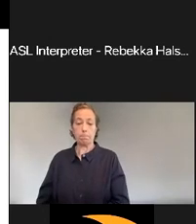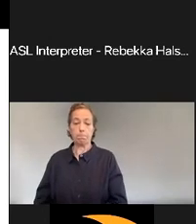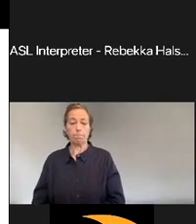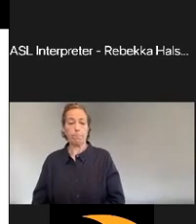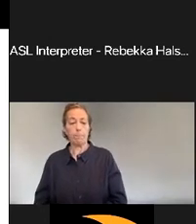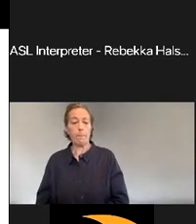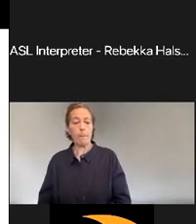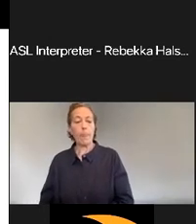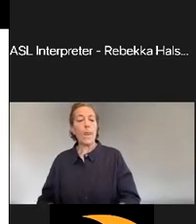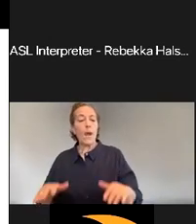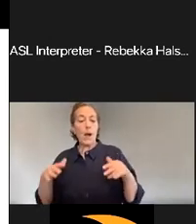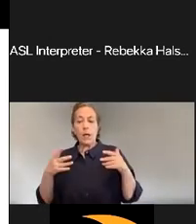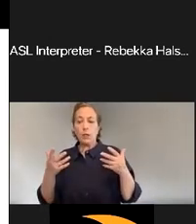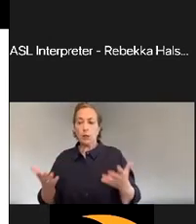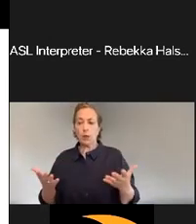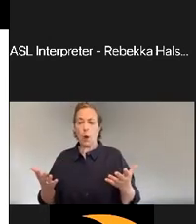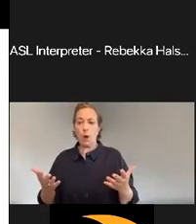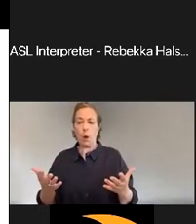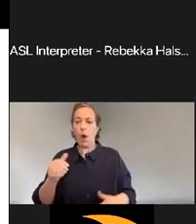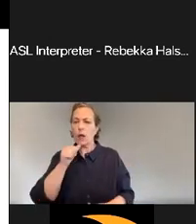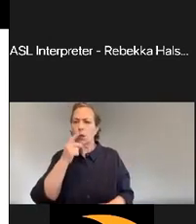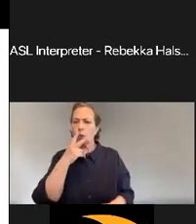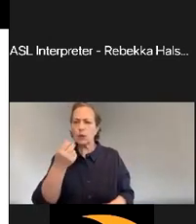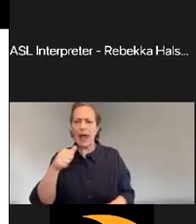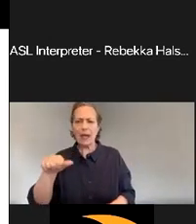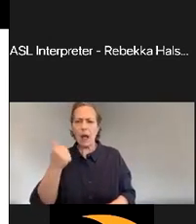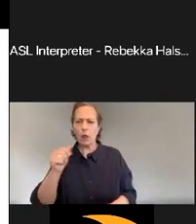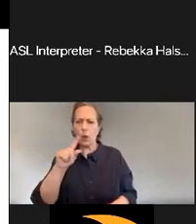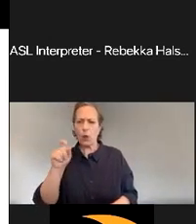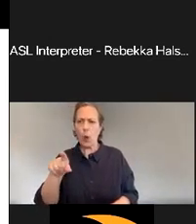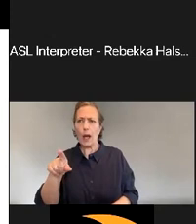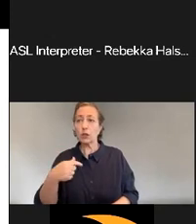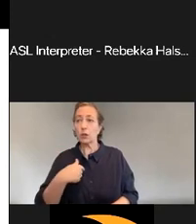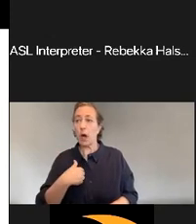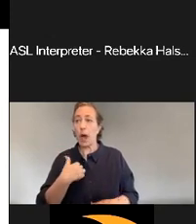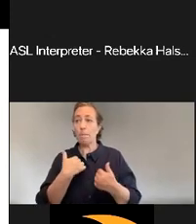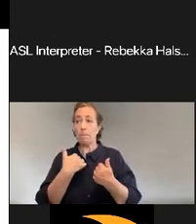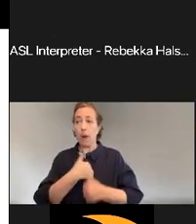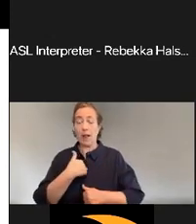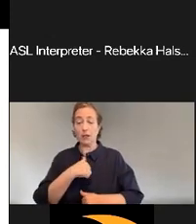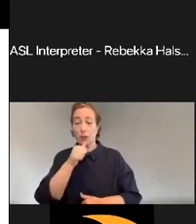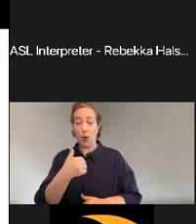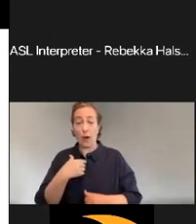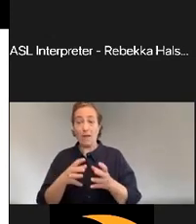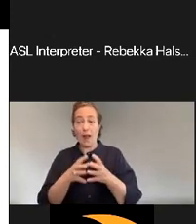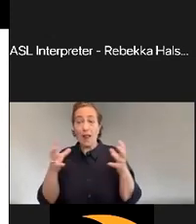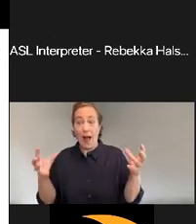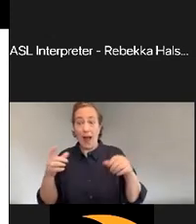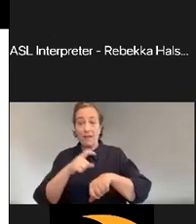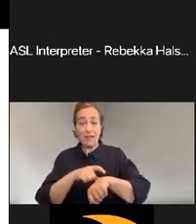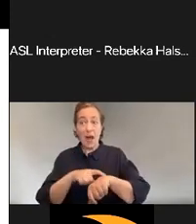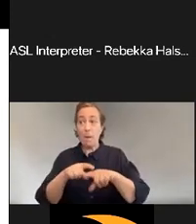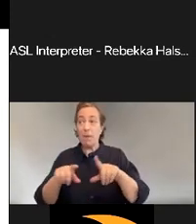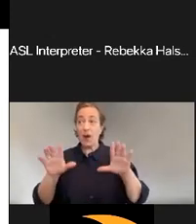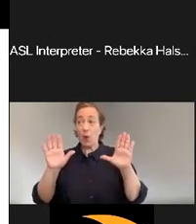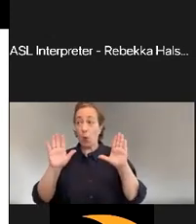So I don't see any other questions, and I apologize that we don't have a lot of time, but this gives me a great opportunity to encourage